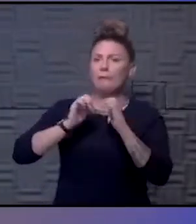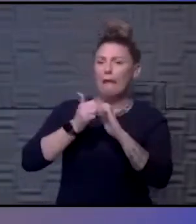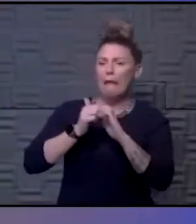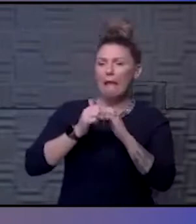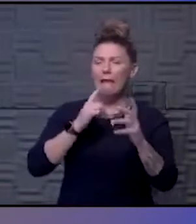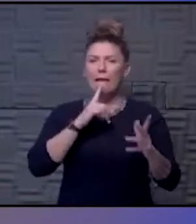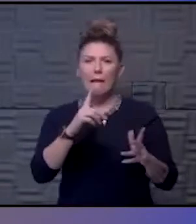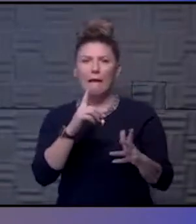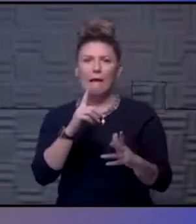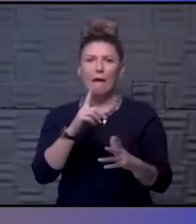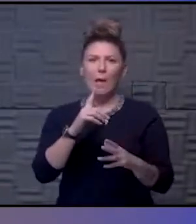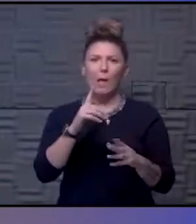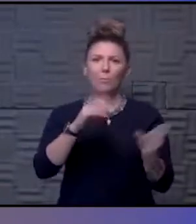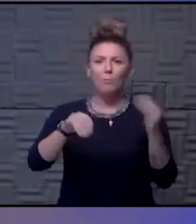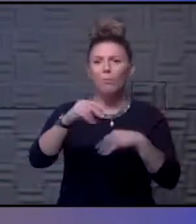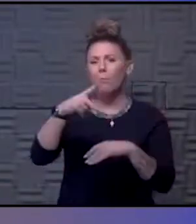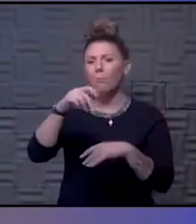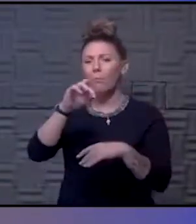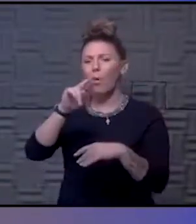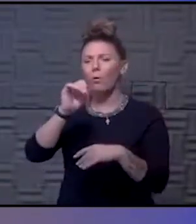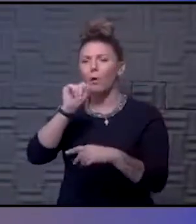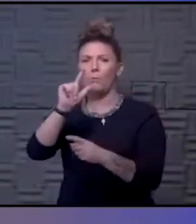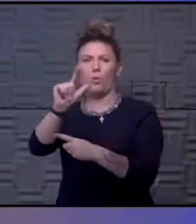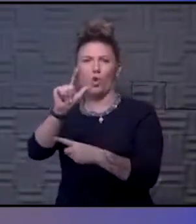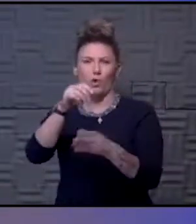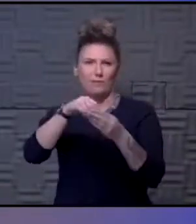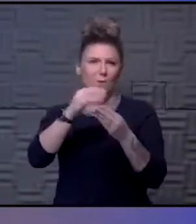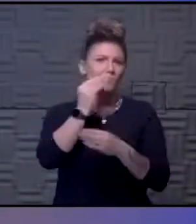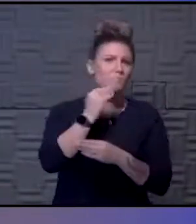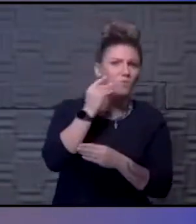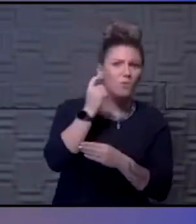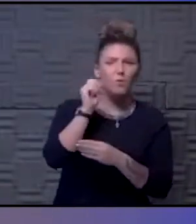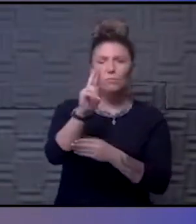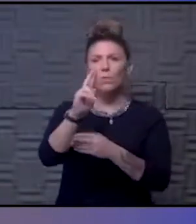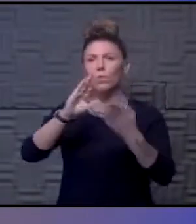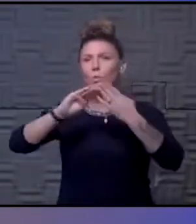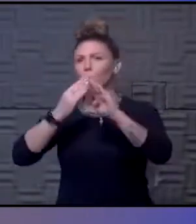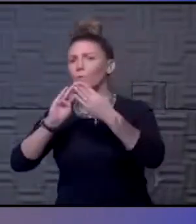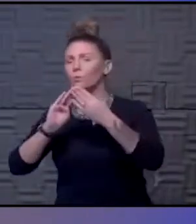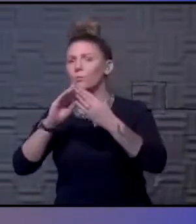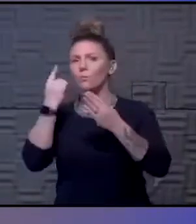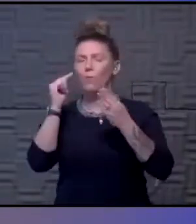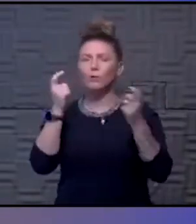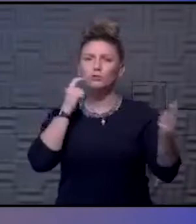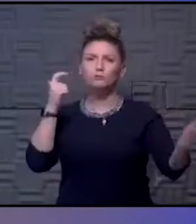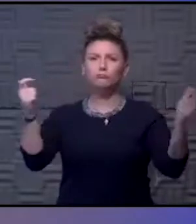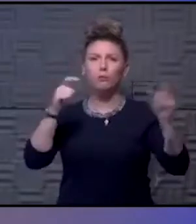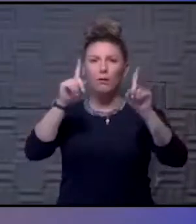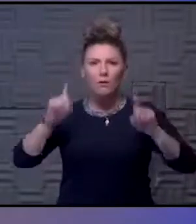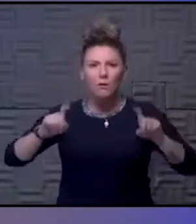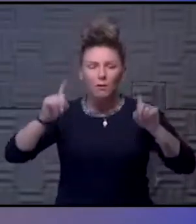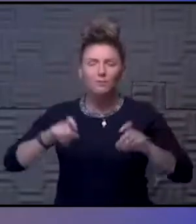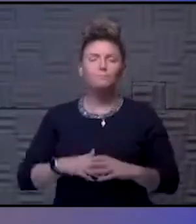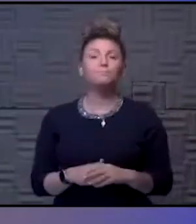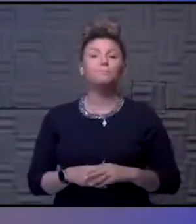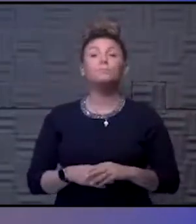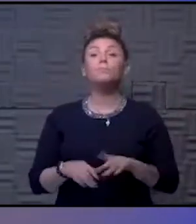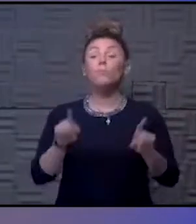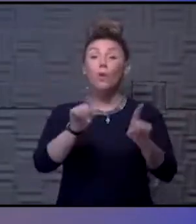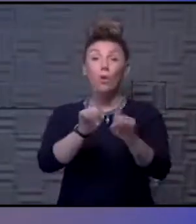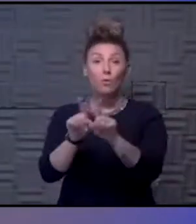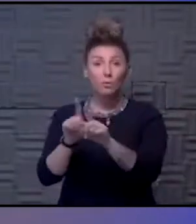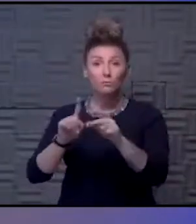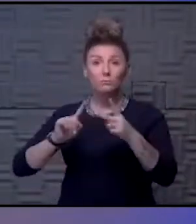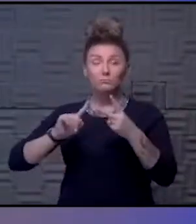portable platforms that can actually be used in the home or for communities or be used for mass testing approaches? But there's also the